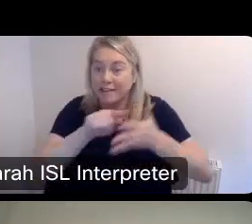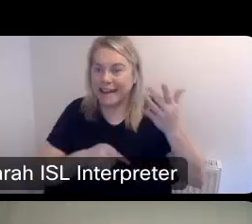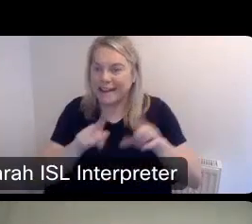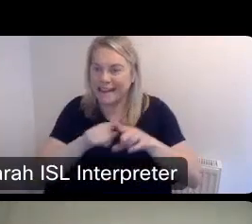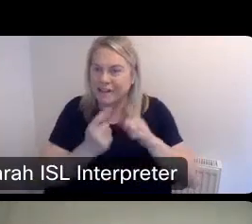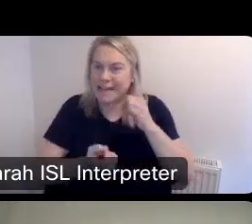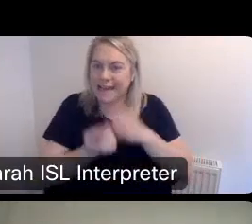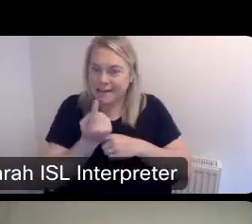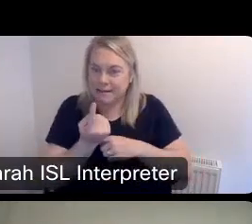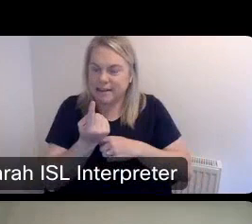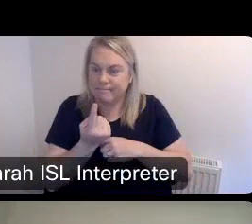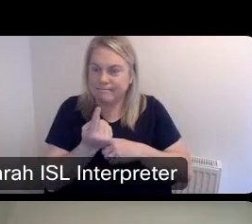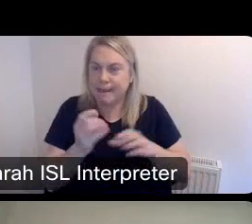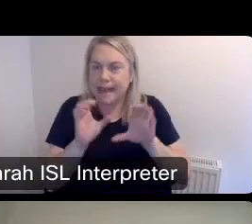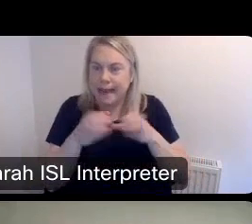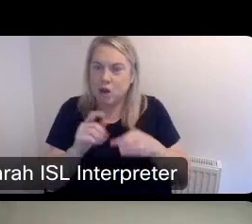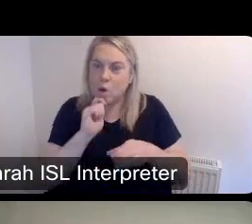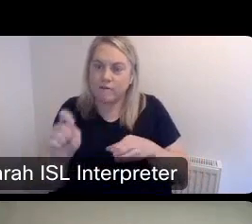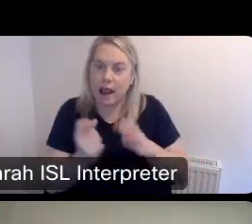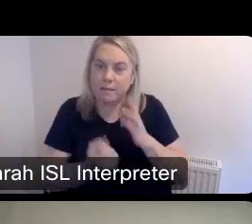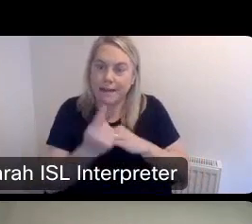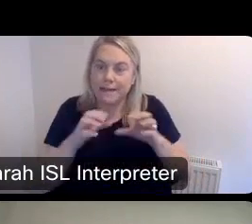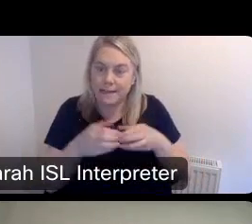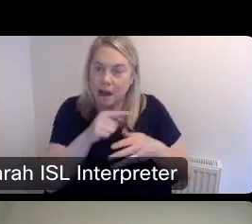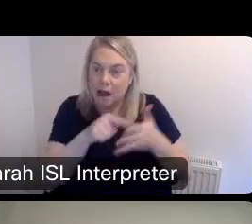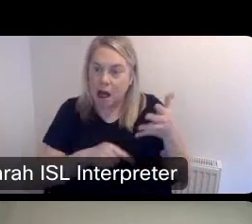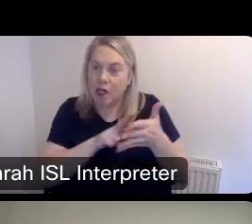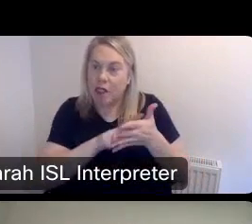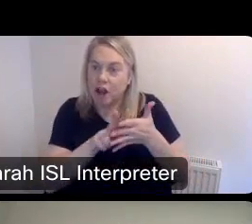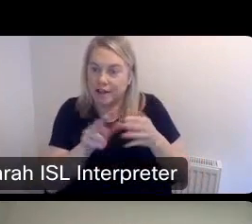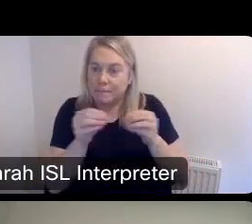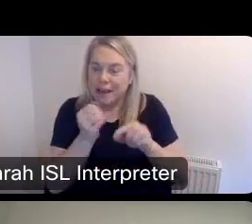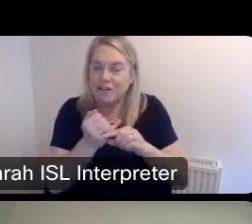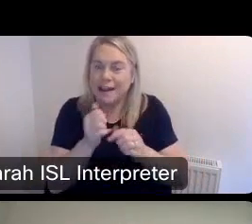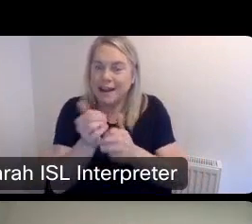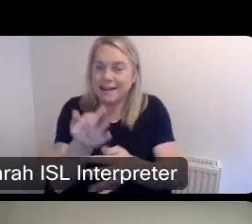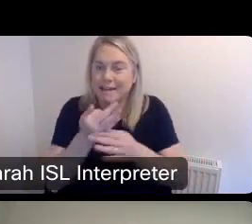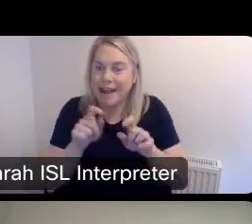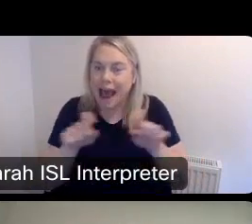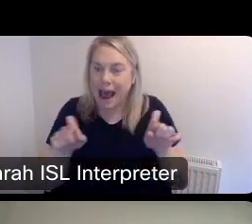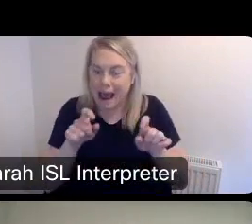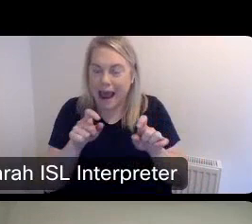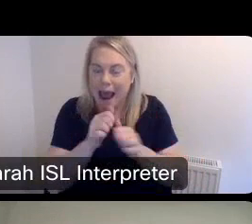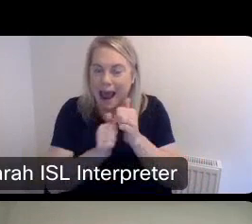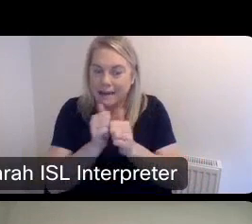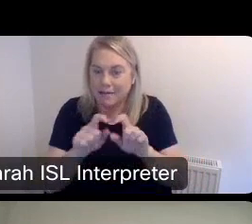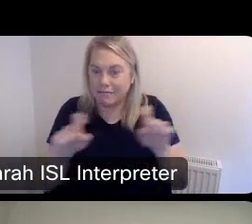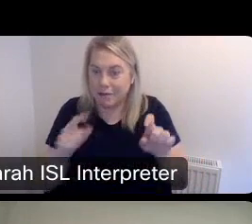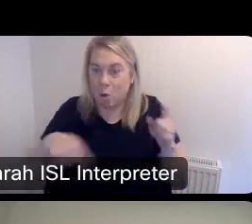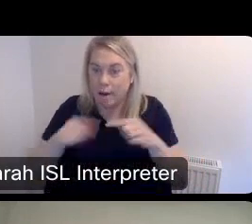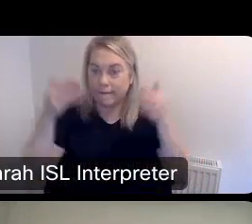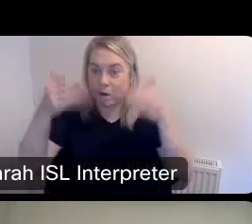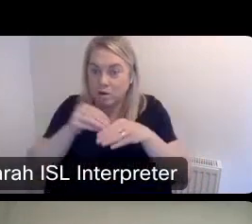notifiable incidents, and they have been set out in the Patient Safety Act, and that's what we're focusing on in this session